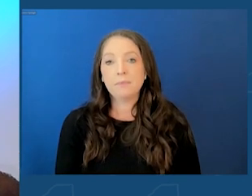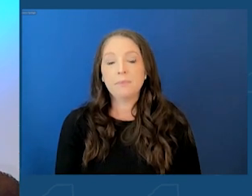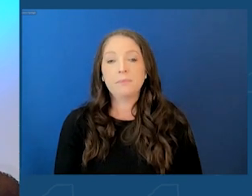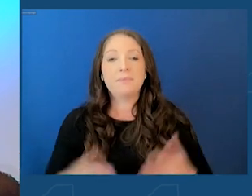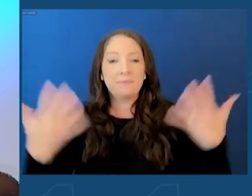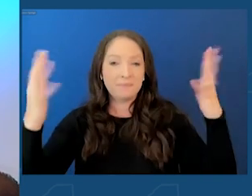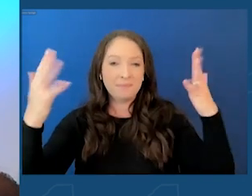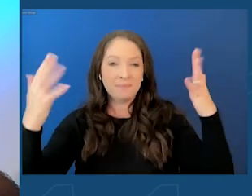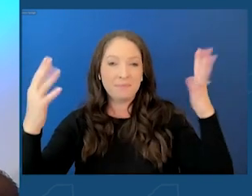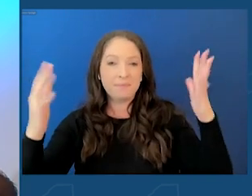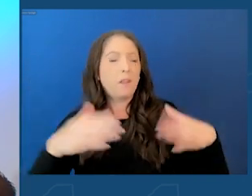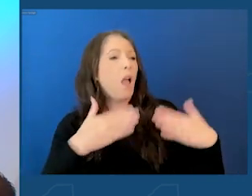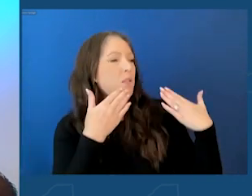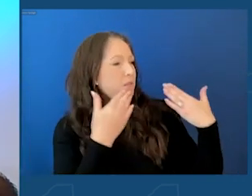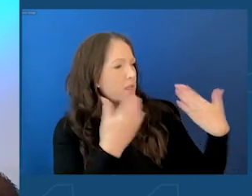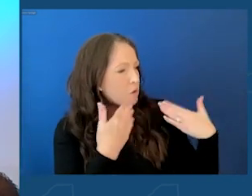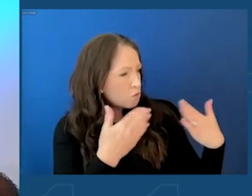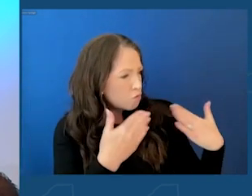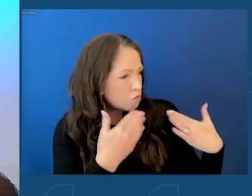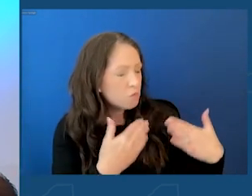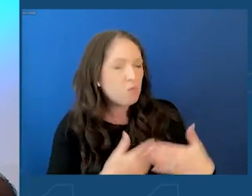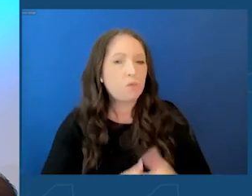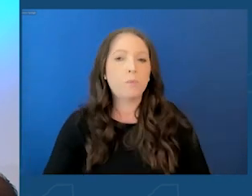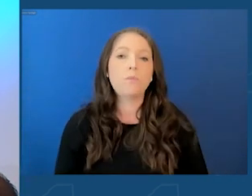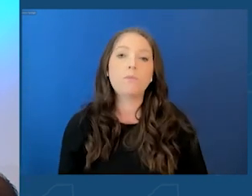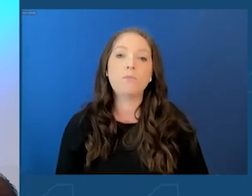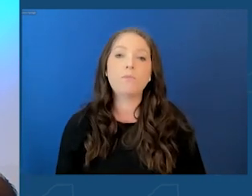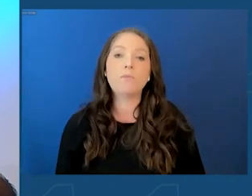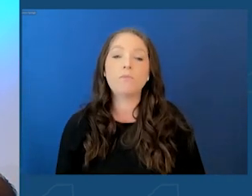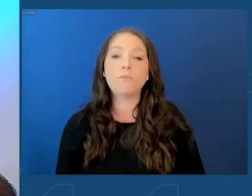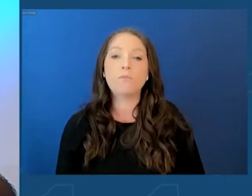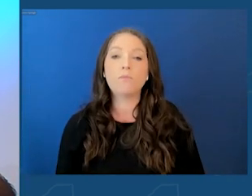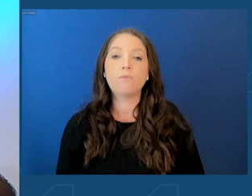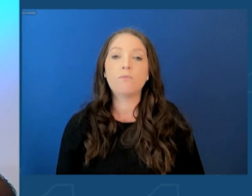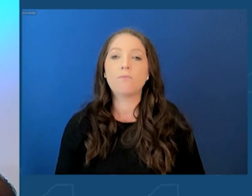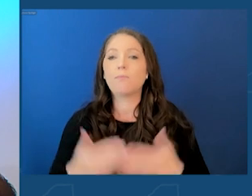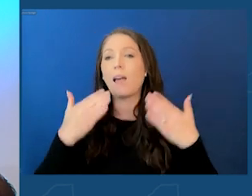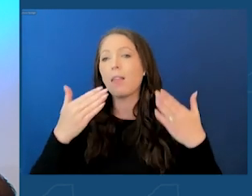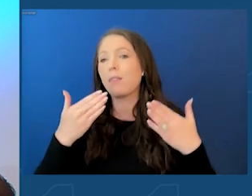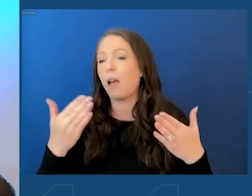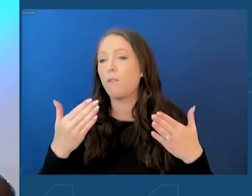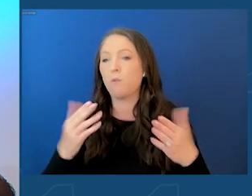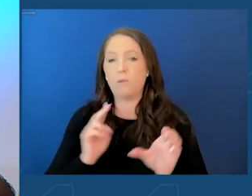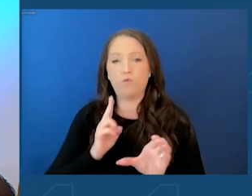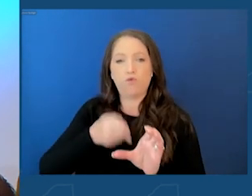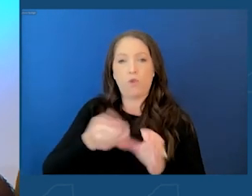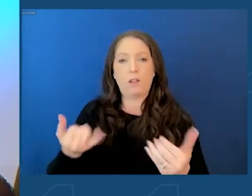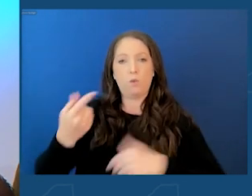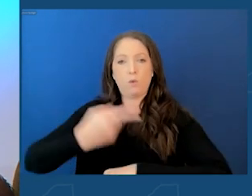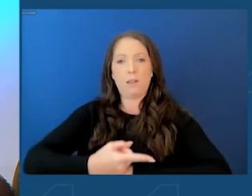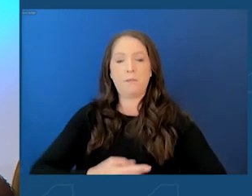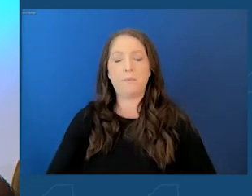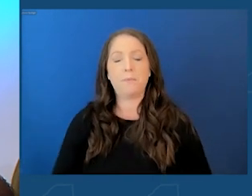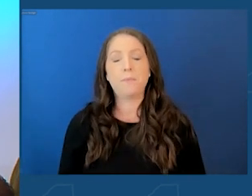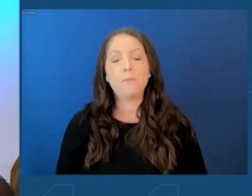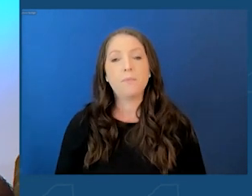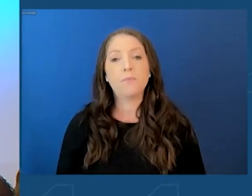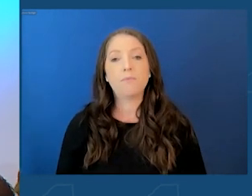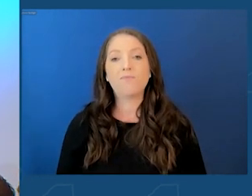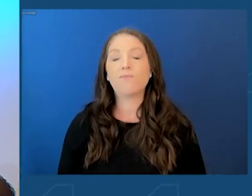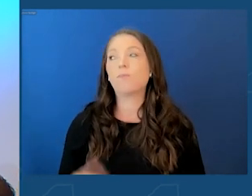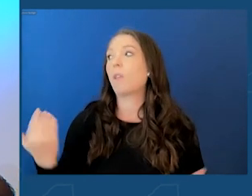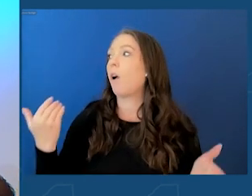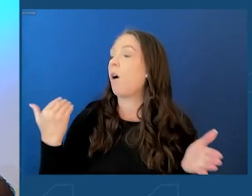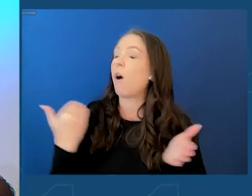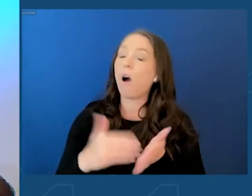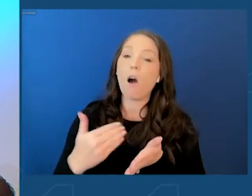Casey, thank you so much, and so grateful to be here with all of you. So often when we talk